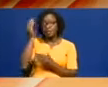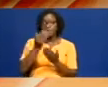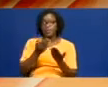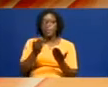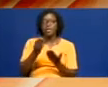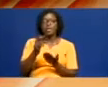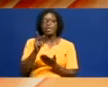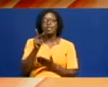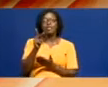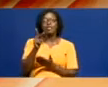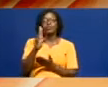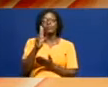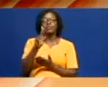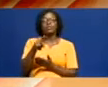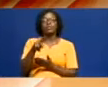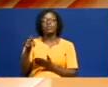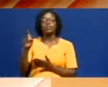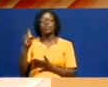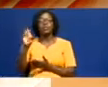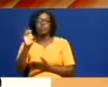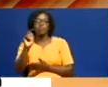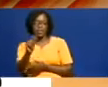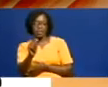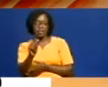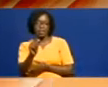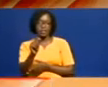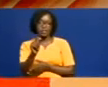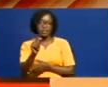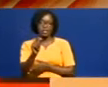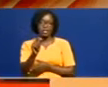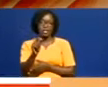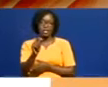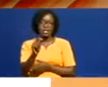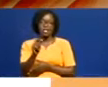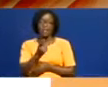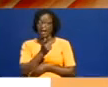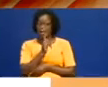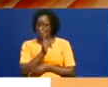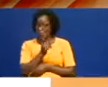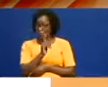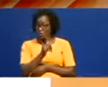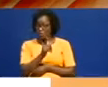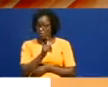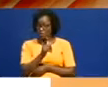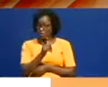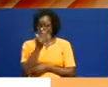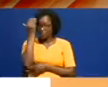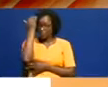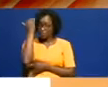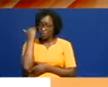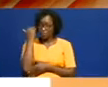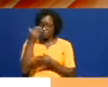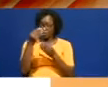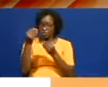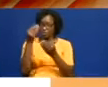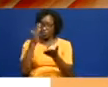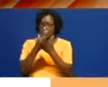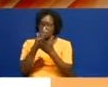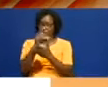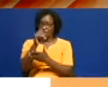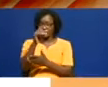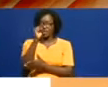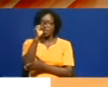The Kenya Union of Post-Primary Education Teachers has threatened to go to court to block the Teachers